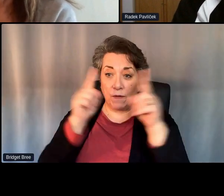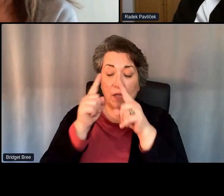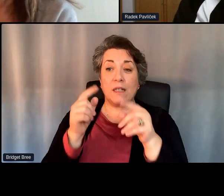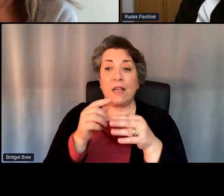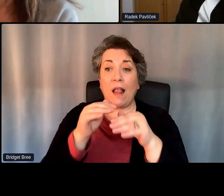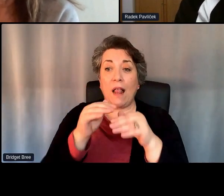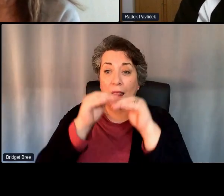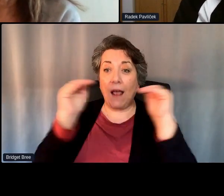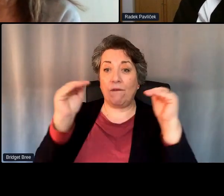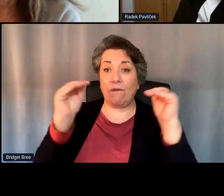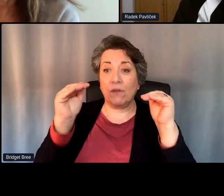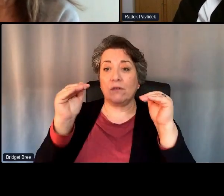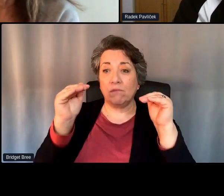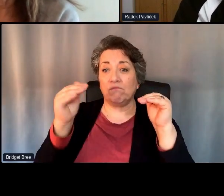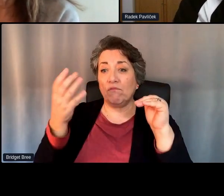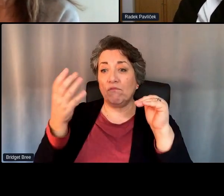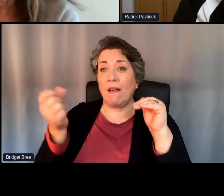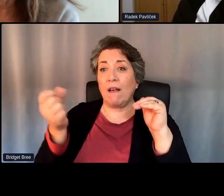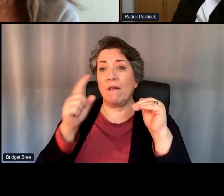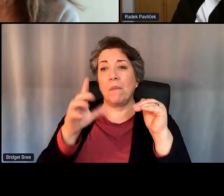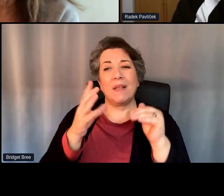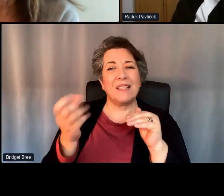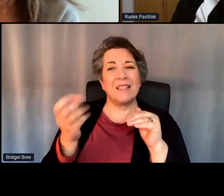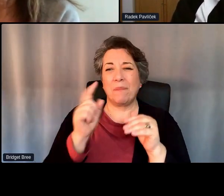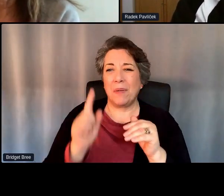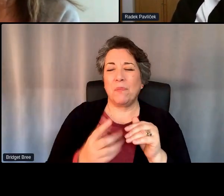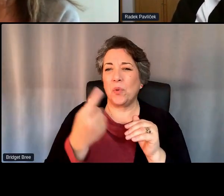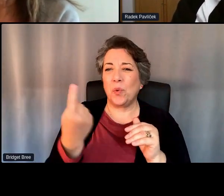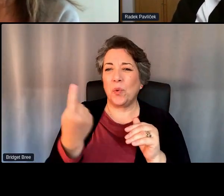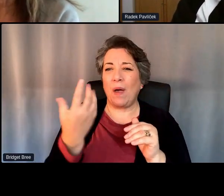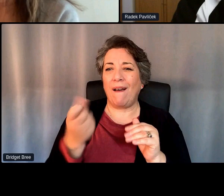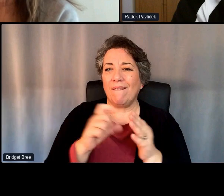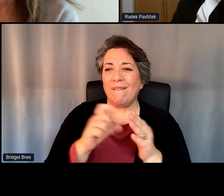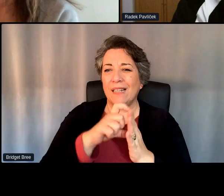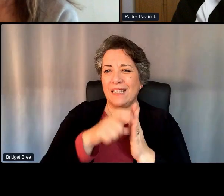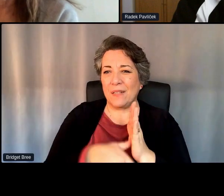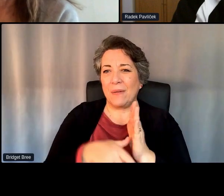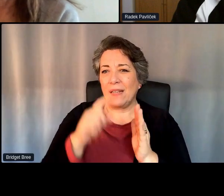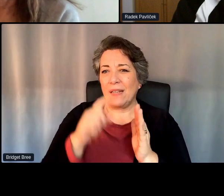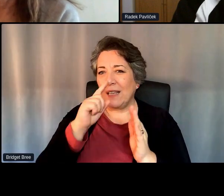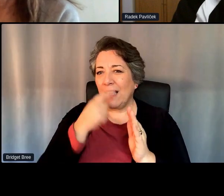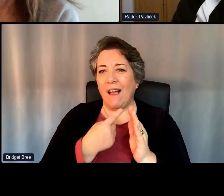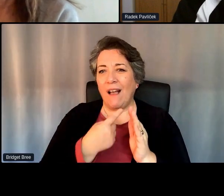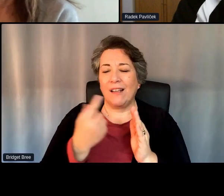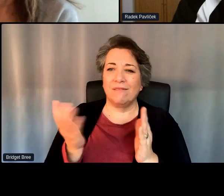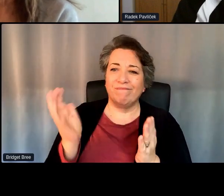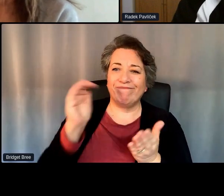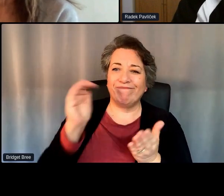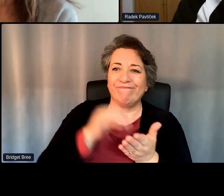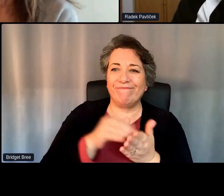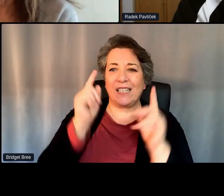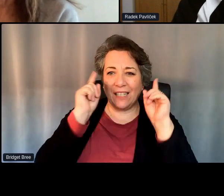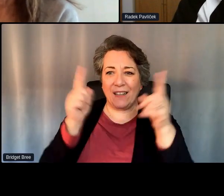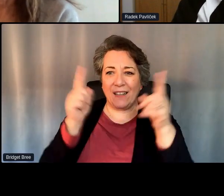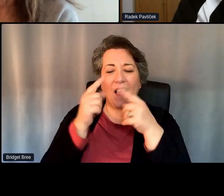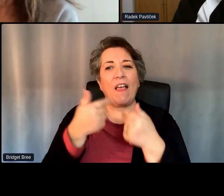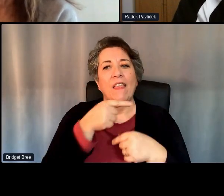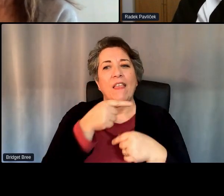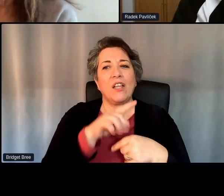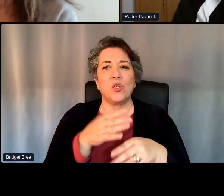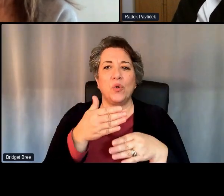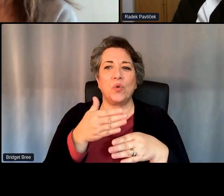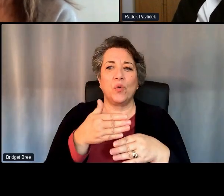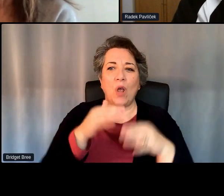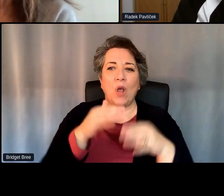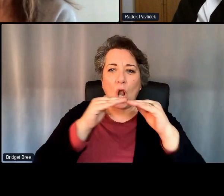some people with disabilities, they don't make it to university, or to what in German is called the Fachhochschule, like a technical university. So they stay in lower levels